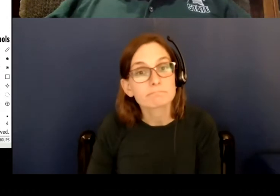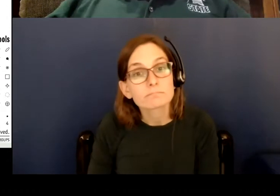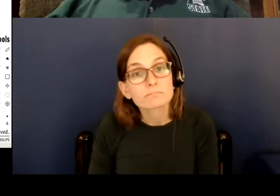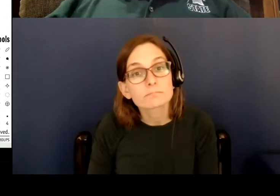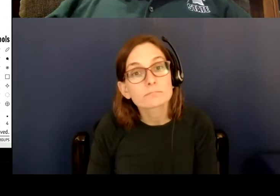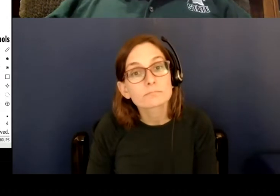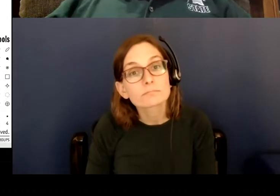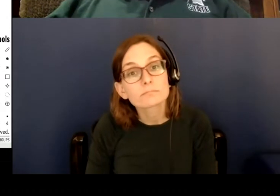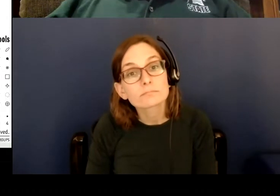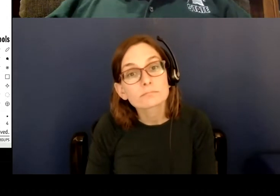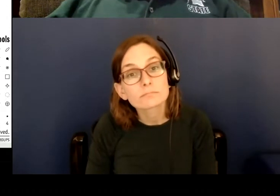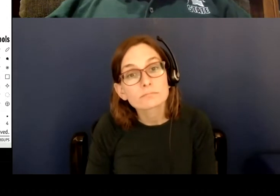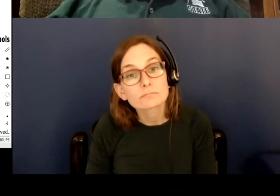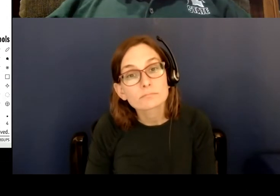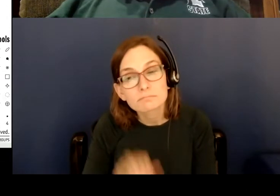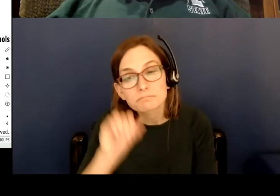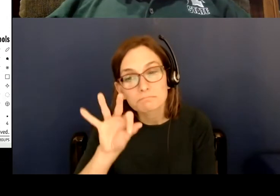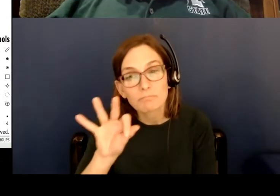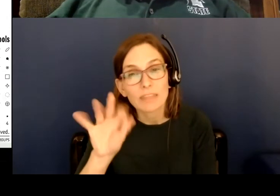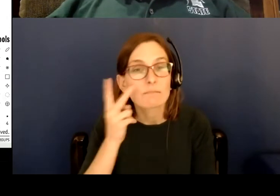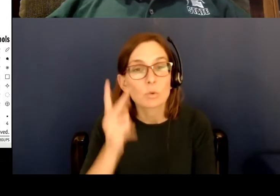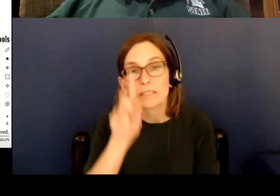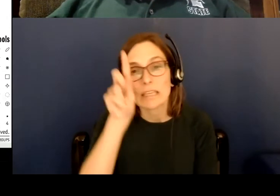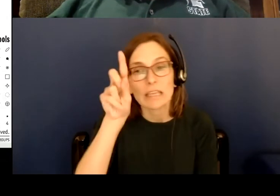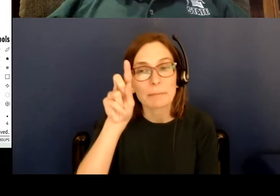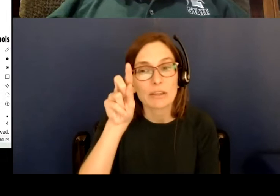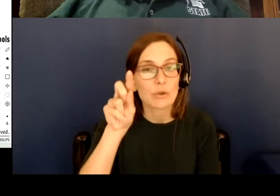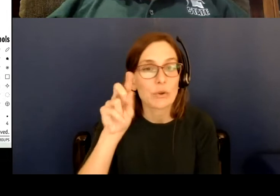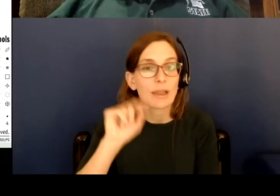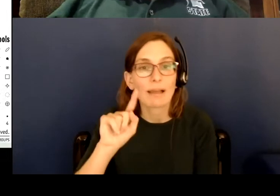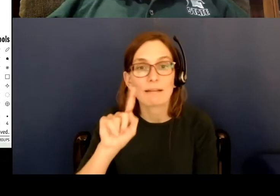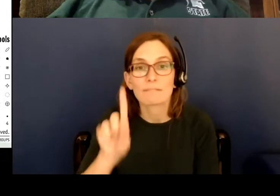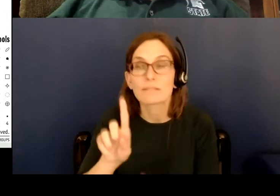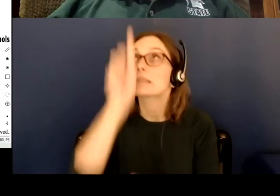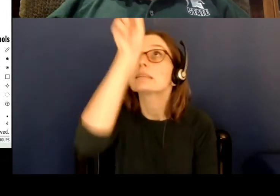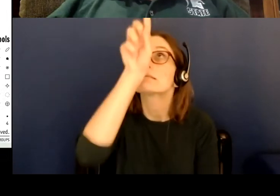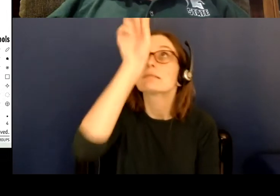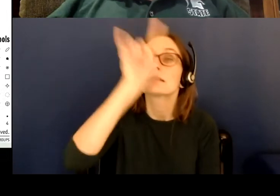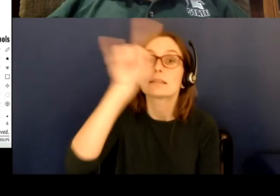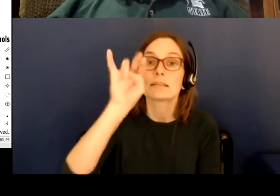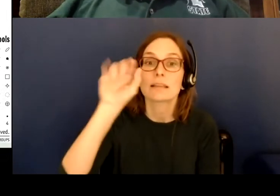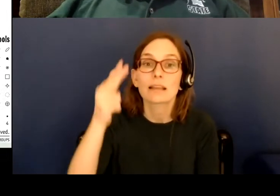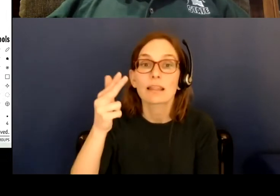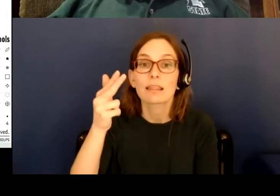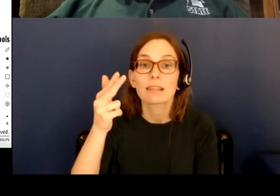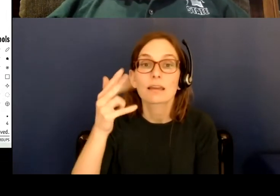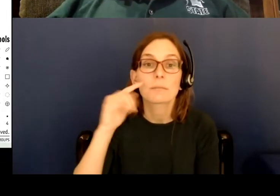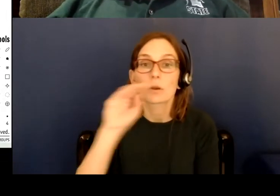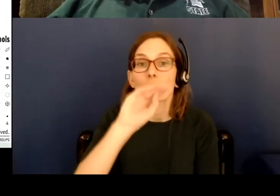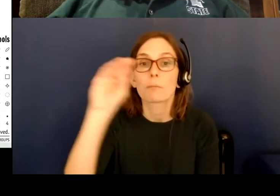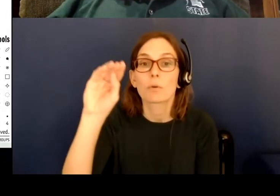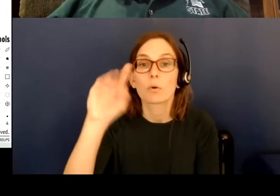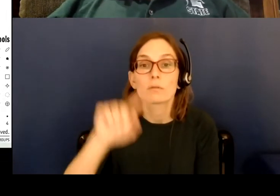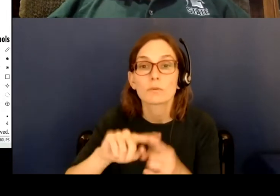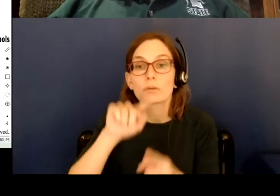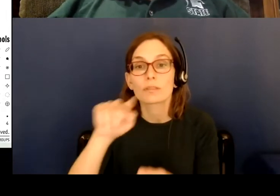And if you see up here where I've got the zenith, I'm going to move that circle over to this